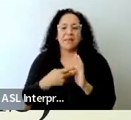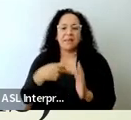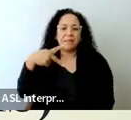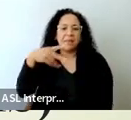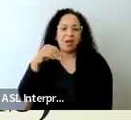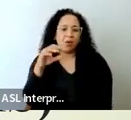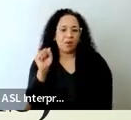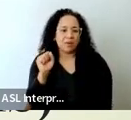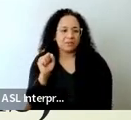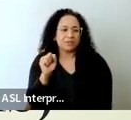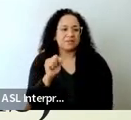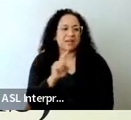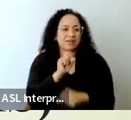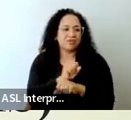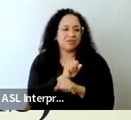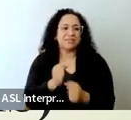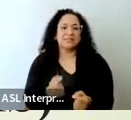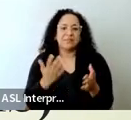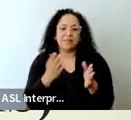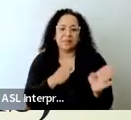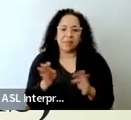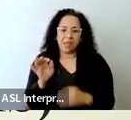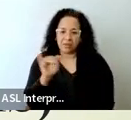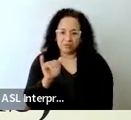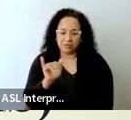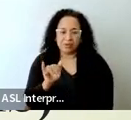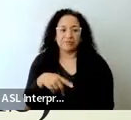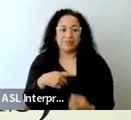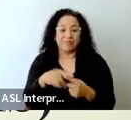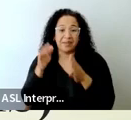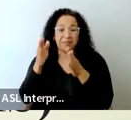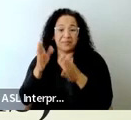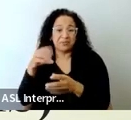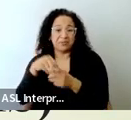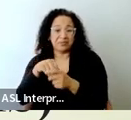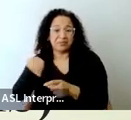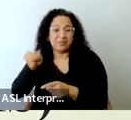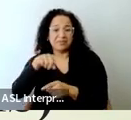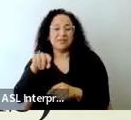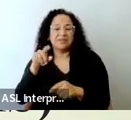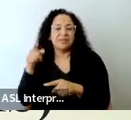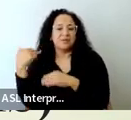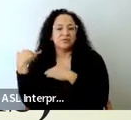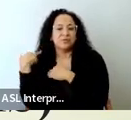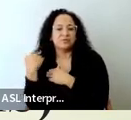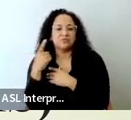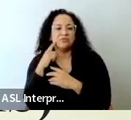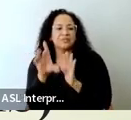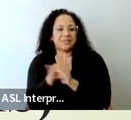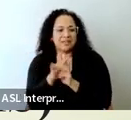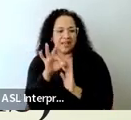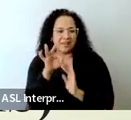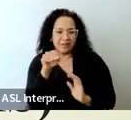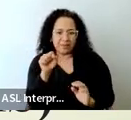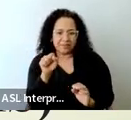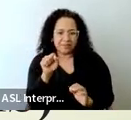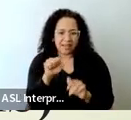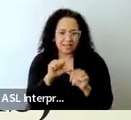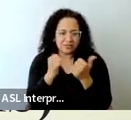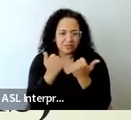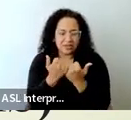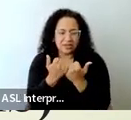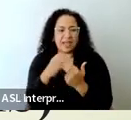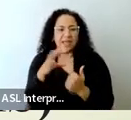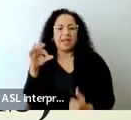service for the actual spending plan as well. Now the participant, they are, you know, responsible for selecting the FMS agency